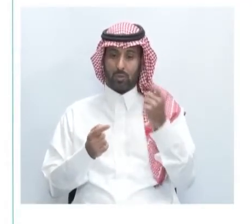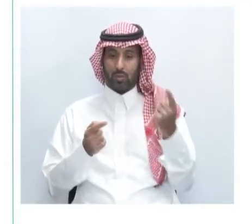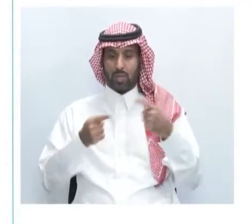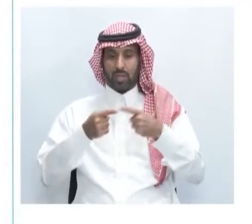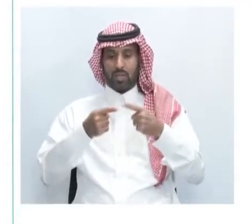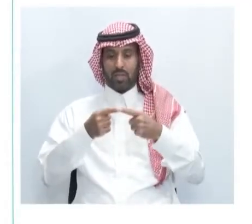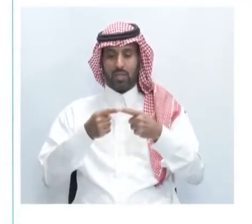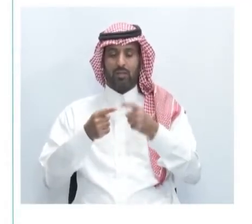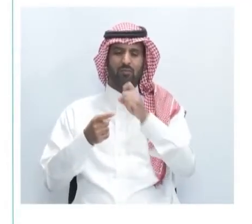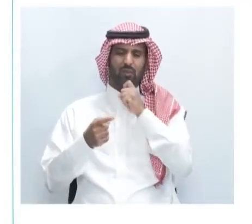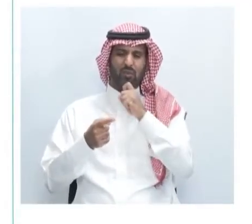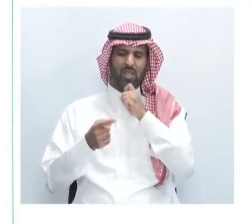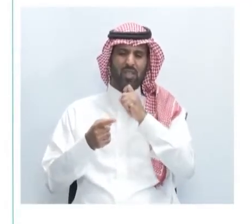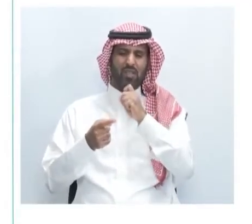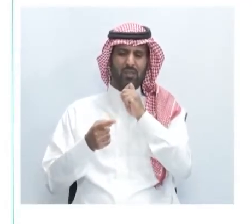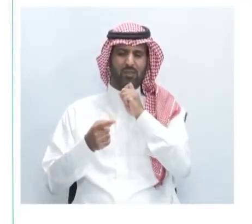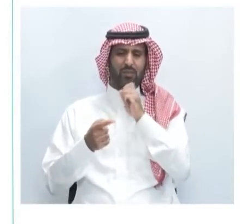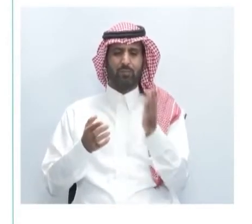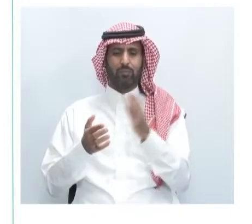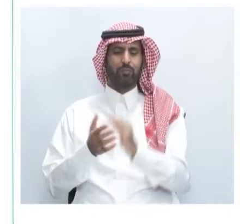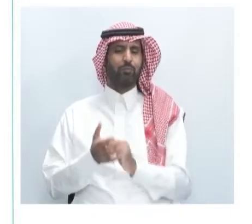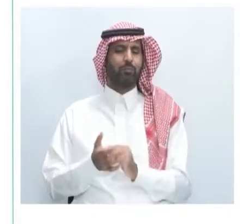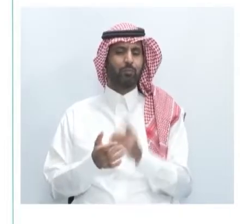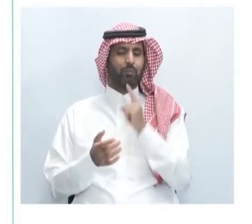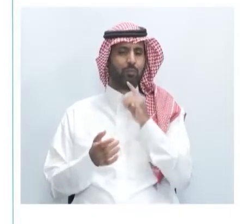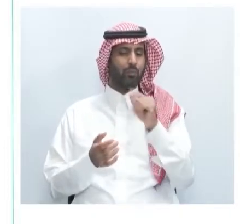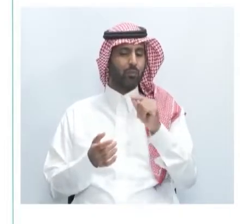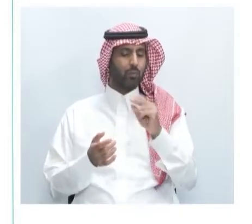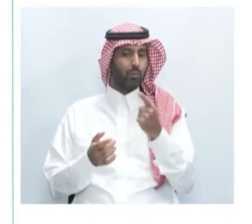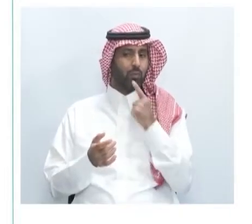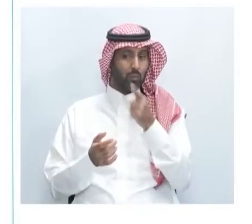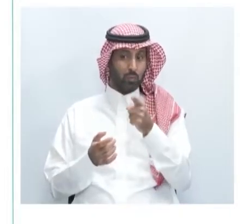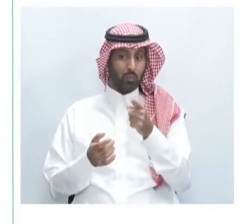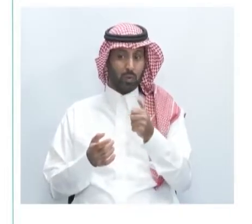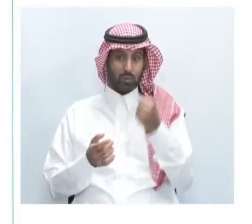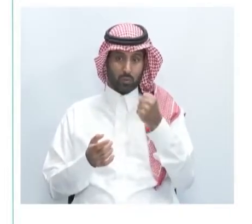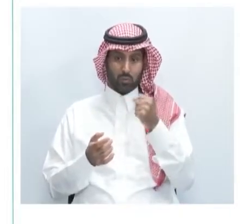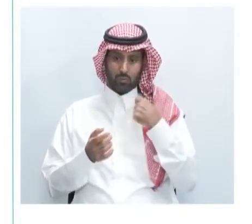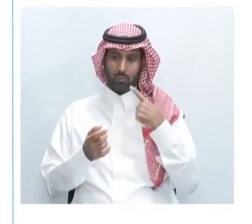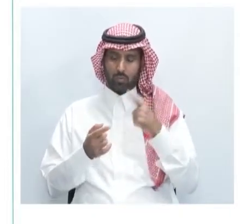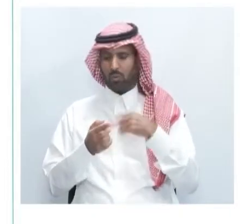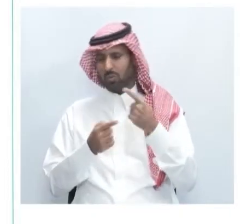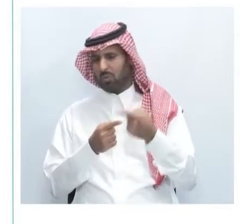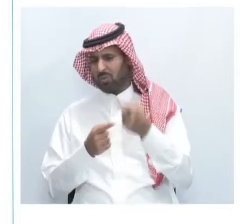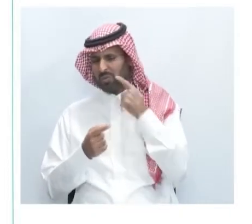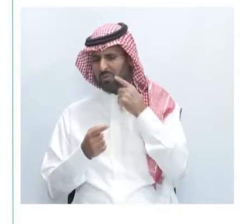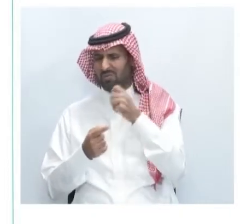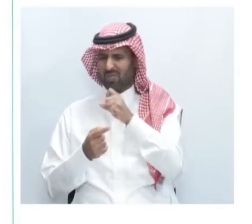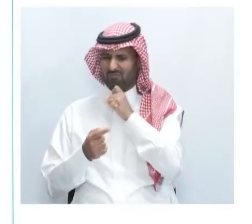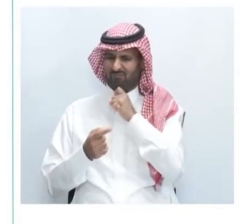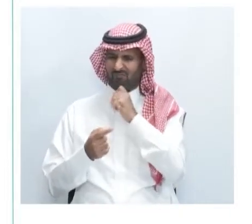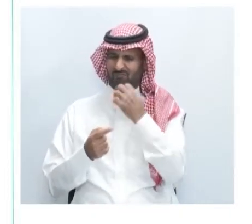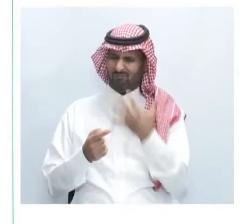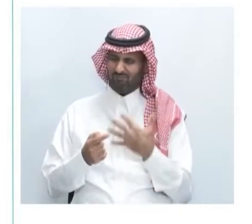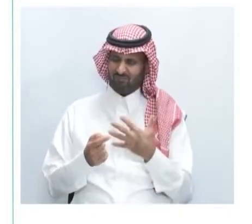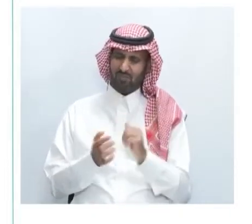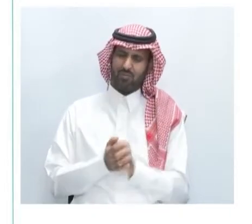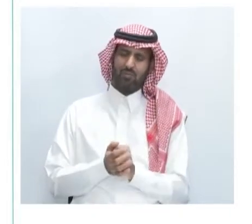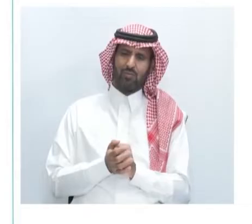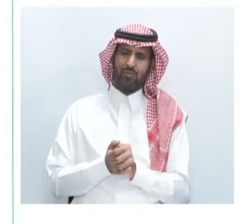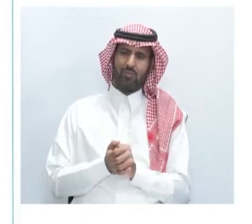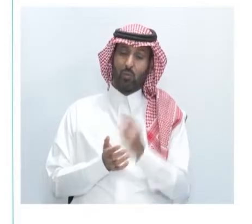we have weak, okay? What do you prefer, to be strong or be weak? What do you